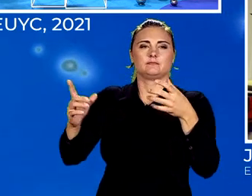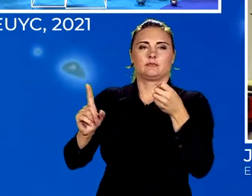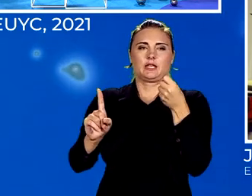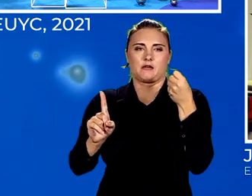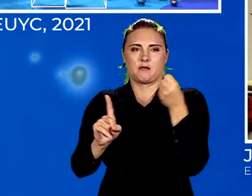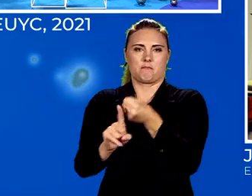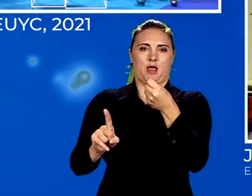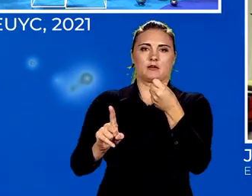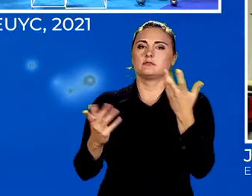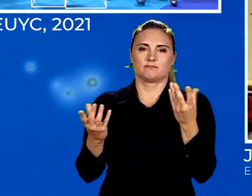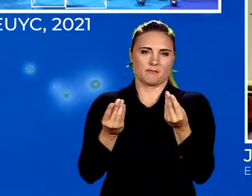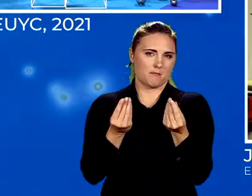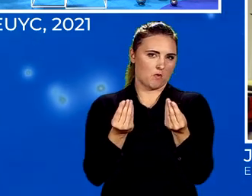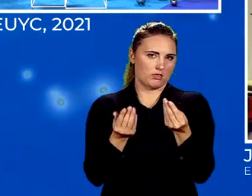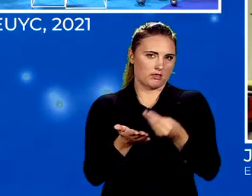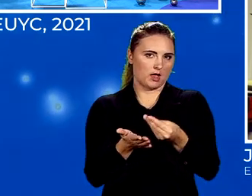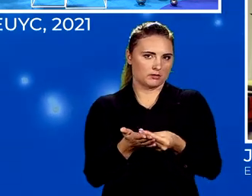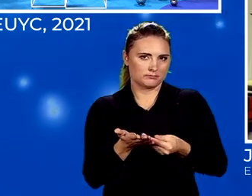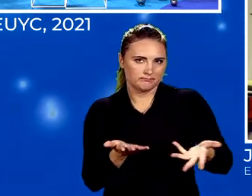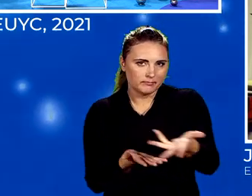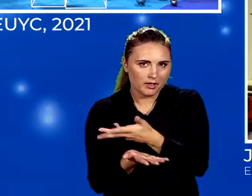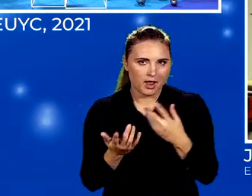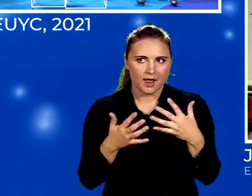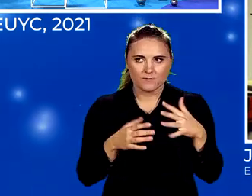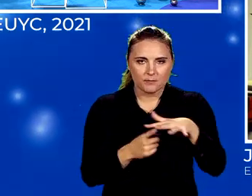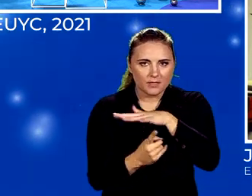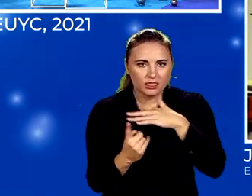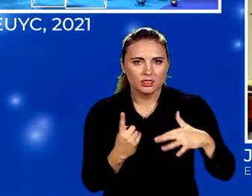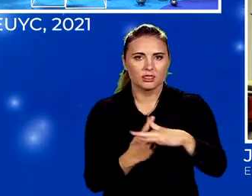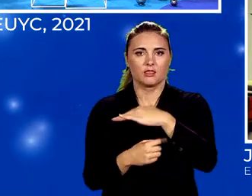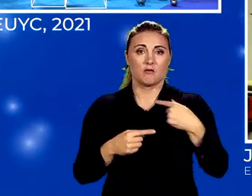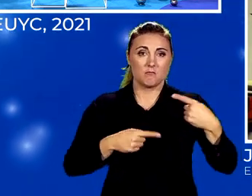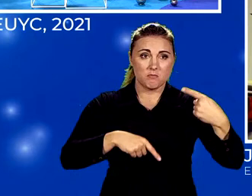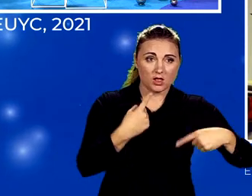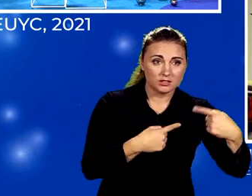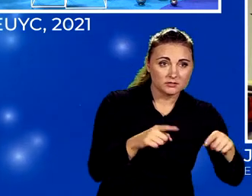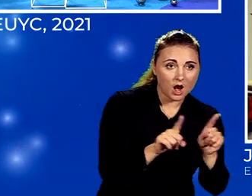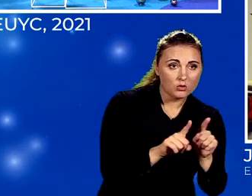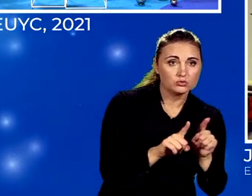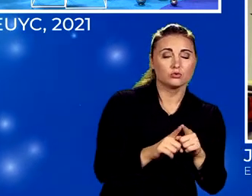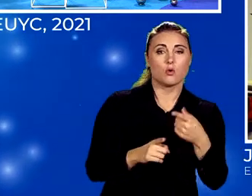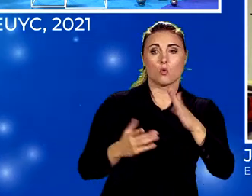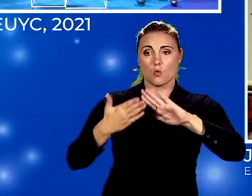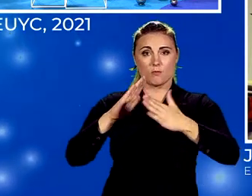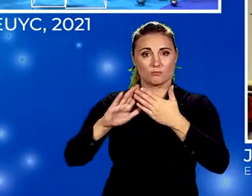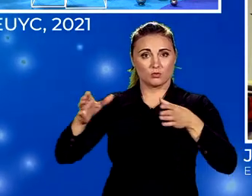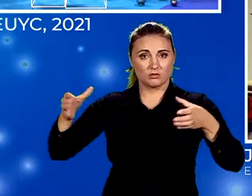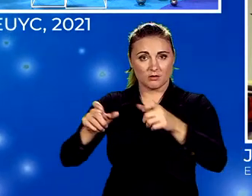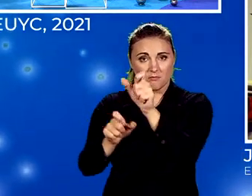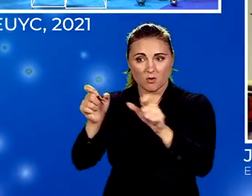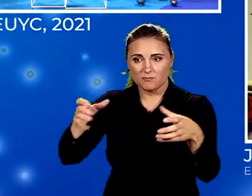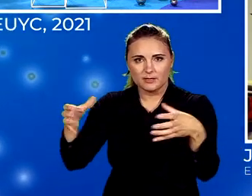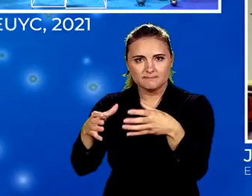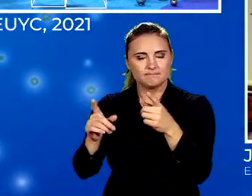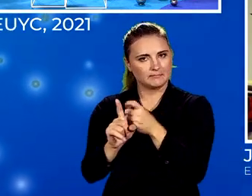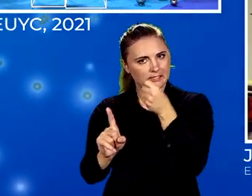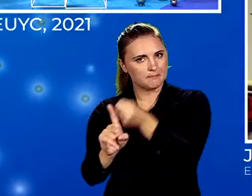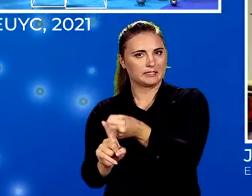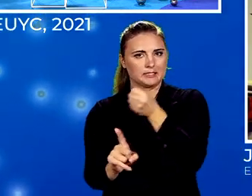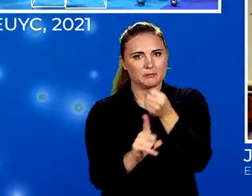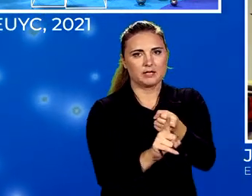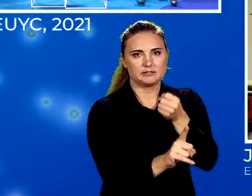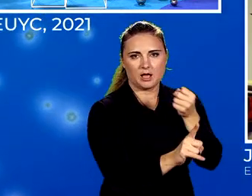enormous strains politically, enormous strains on society as a whole, really, which means that the